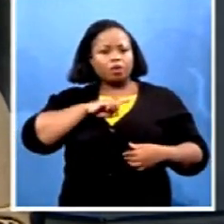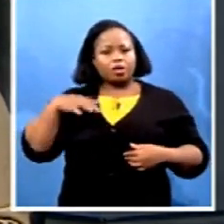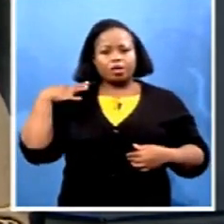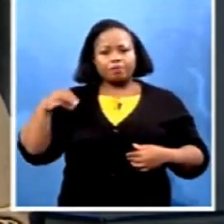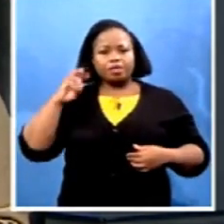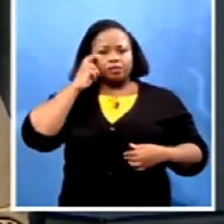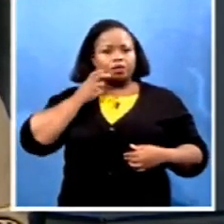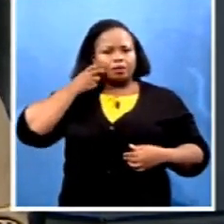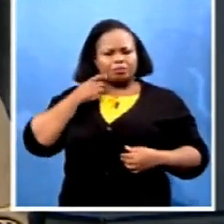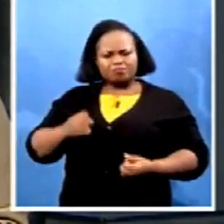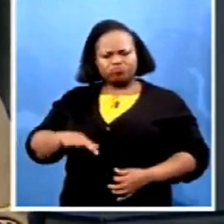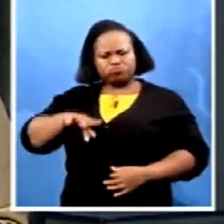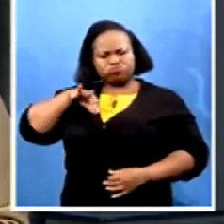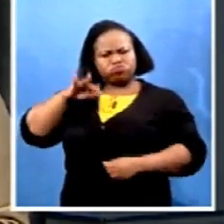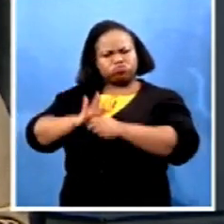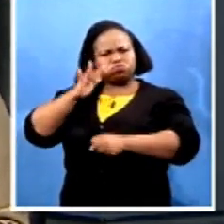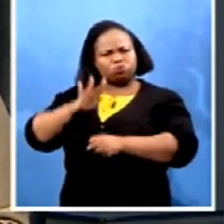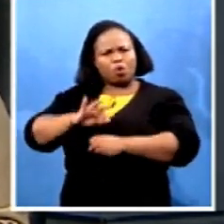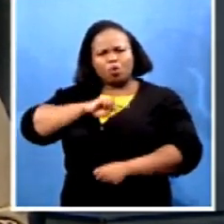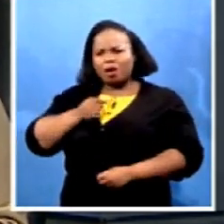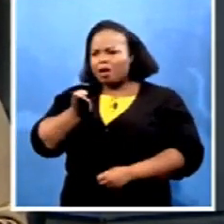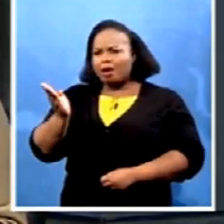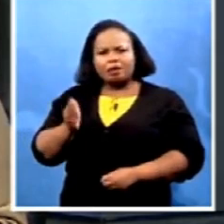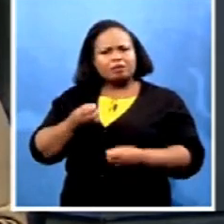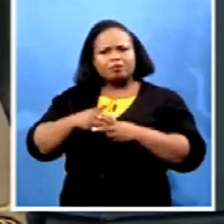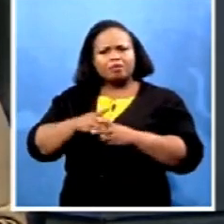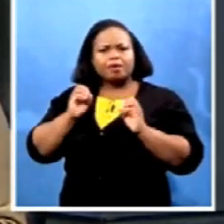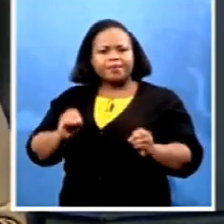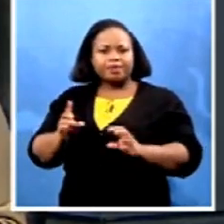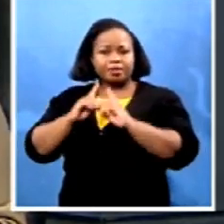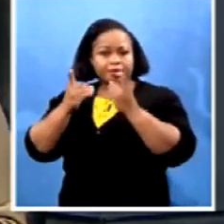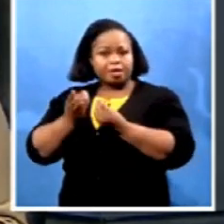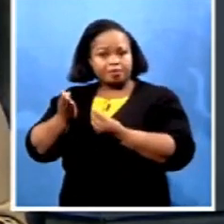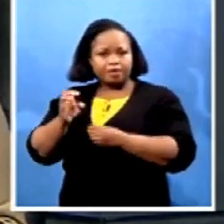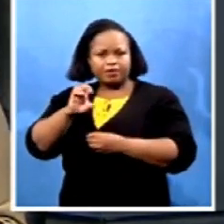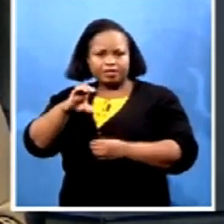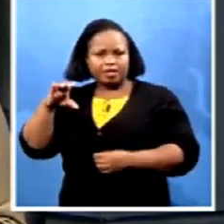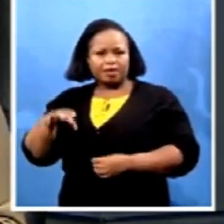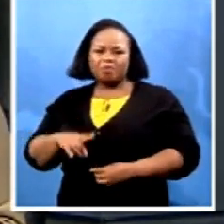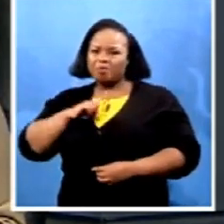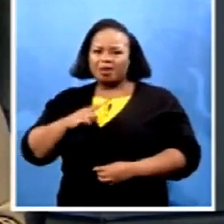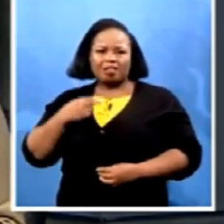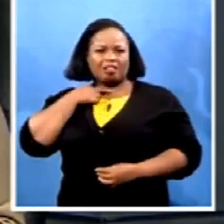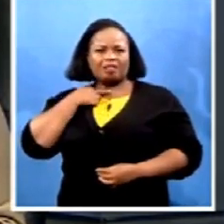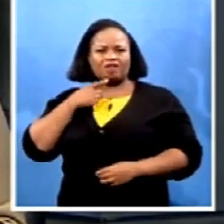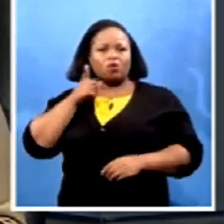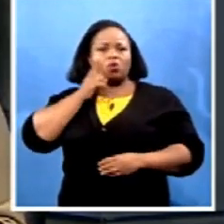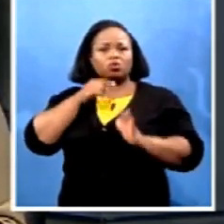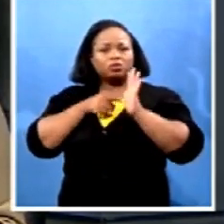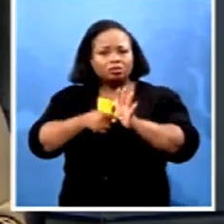the unpreparedness of the department and the Metro to deal with the screening and testing and getting quarantine sites